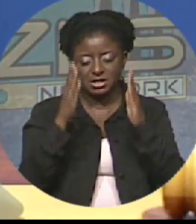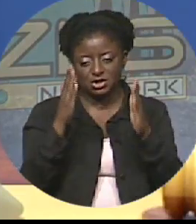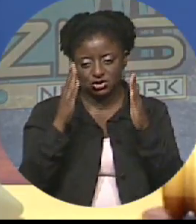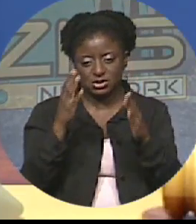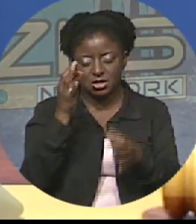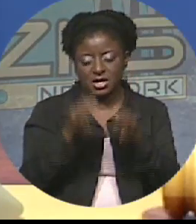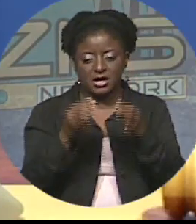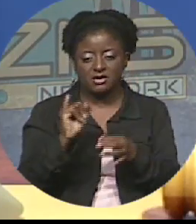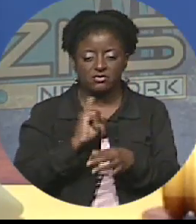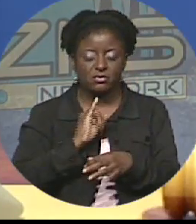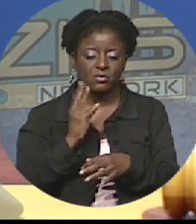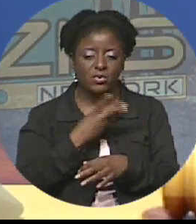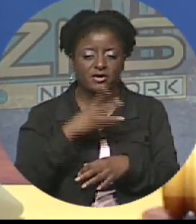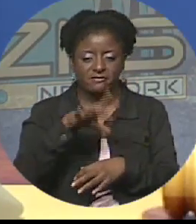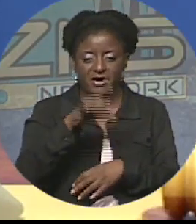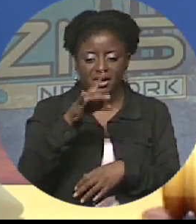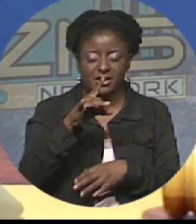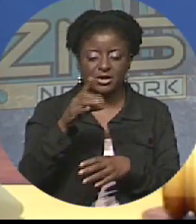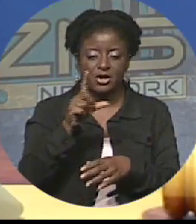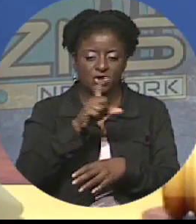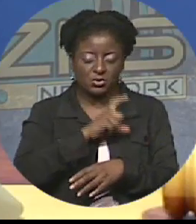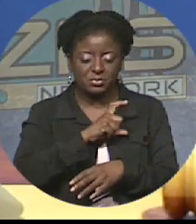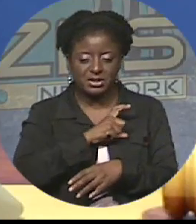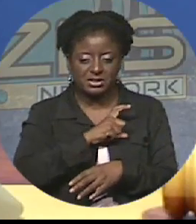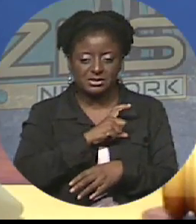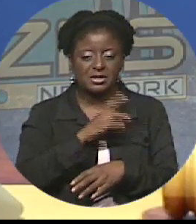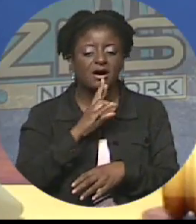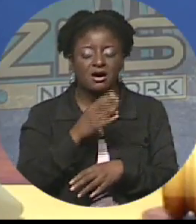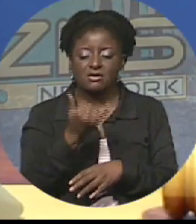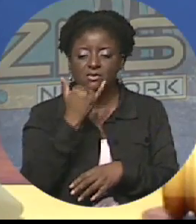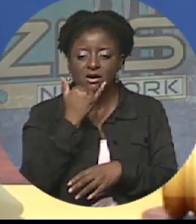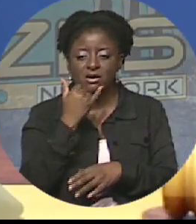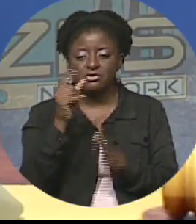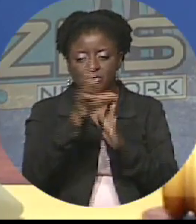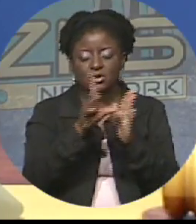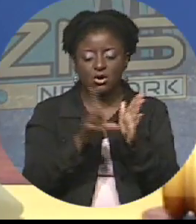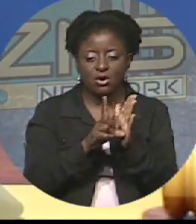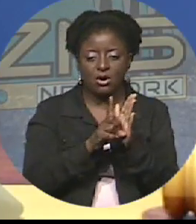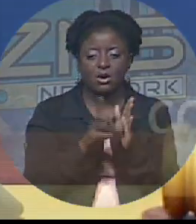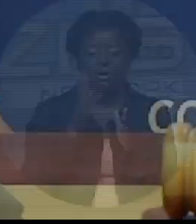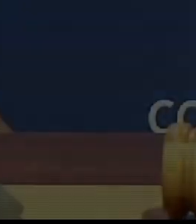that police officers are at fault, the law will take its course.